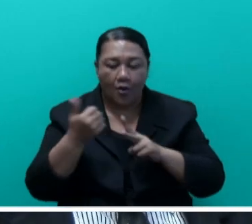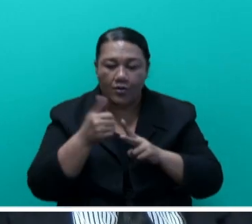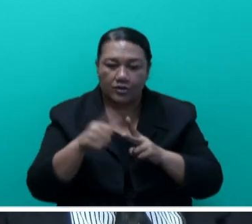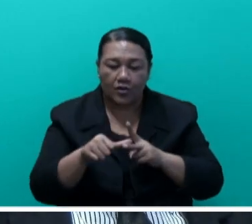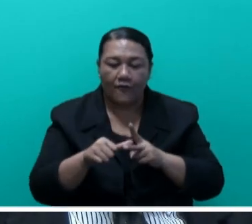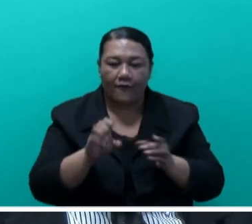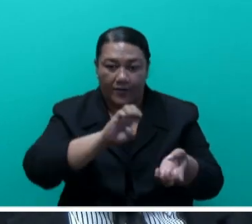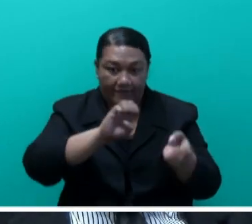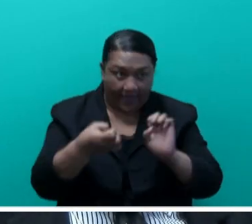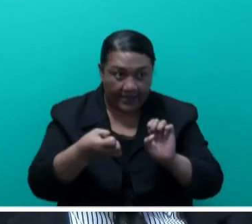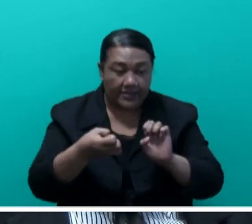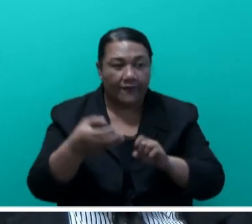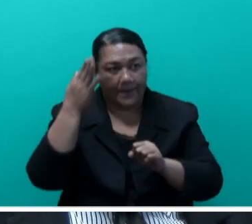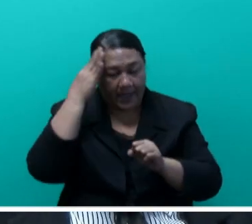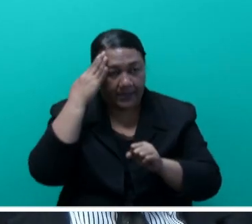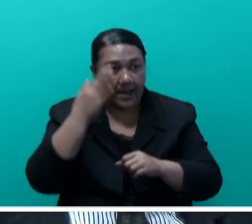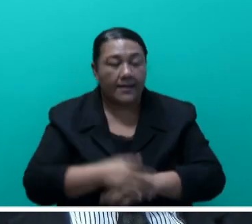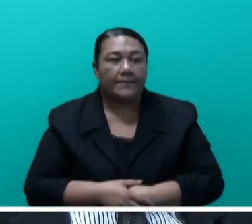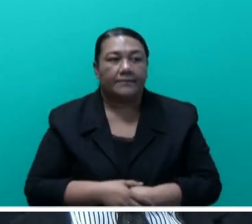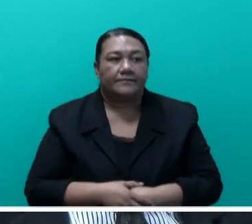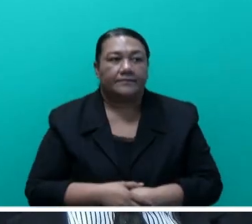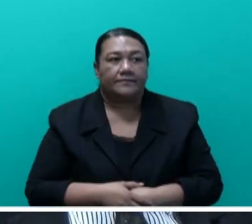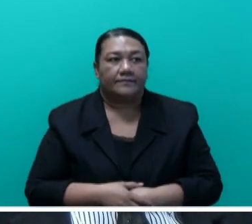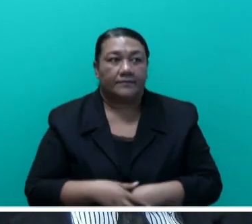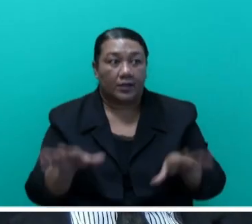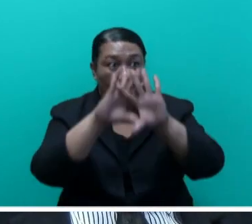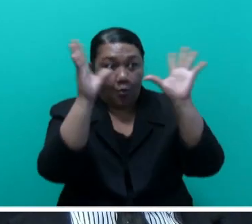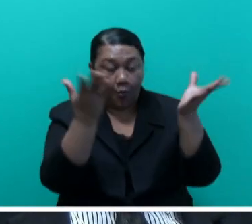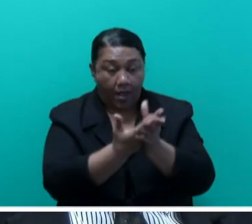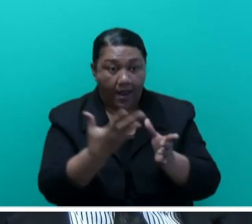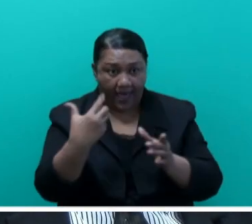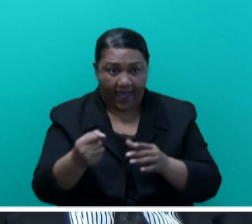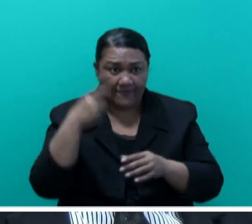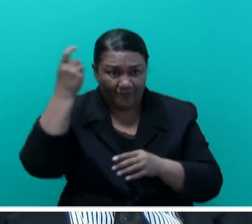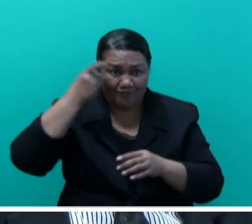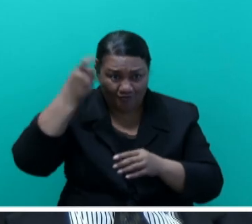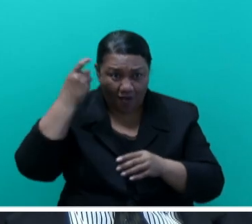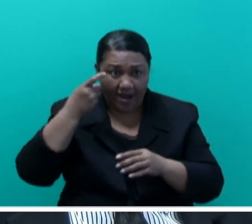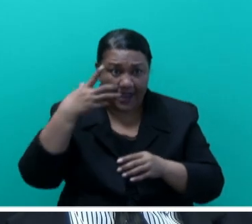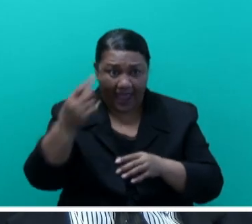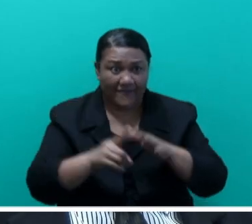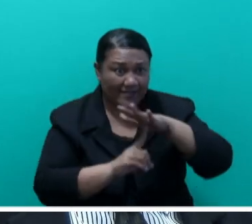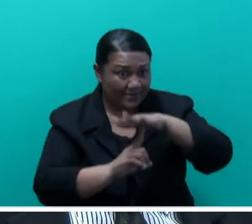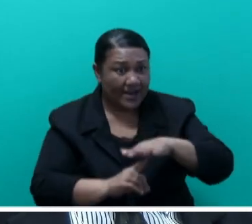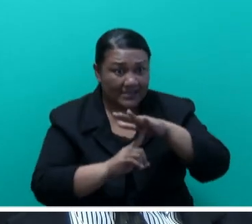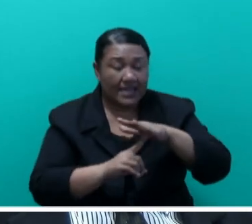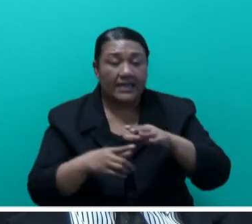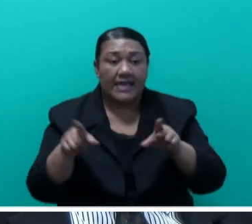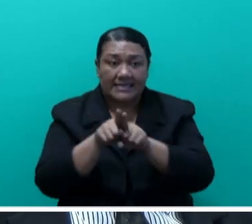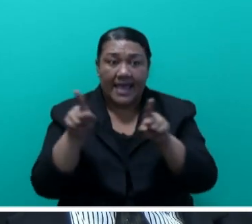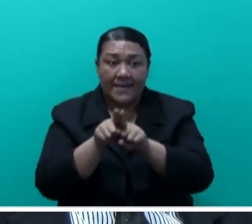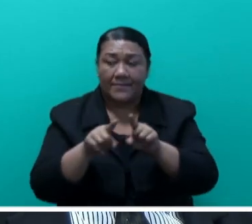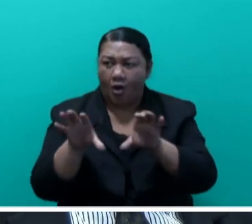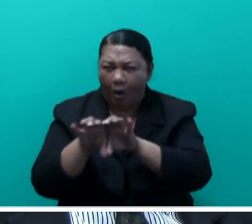health. In a world where stress, anxiety, and depression are increasingly common,